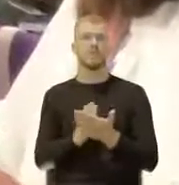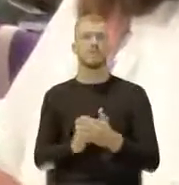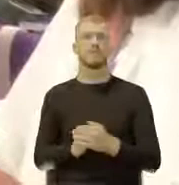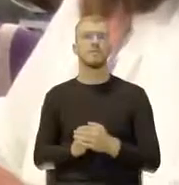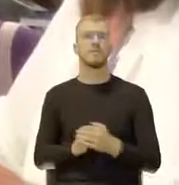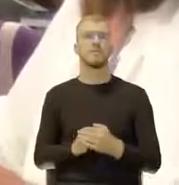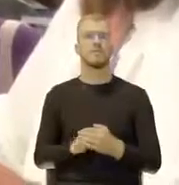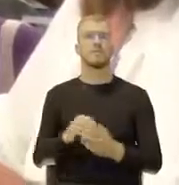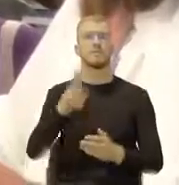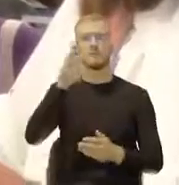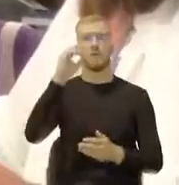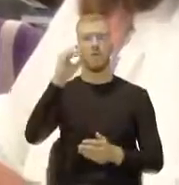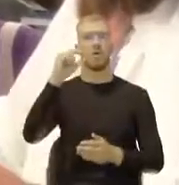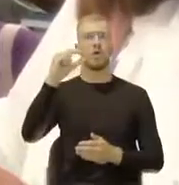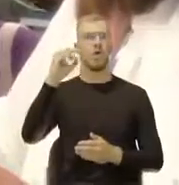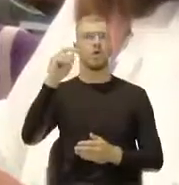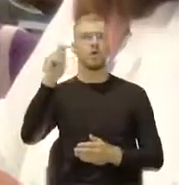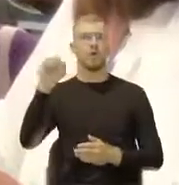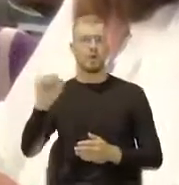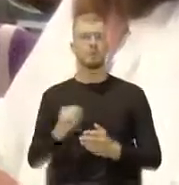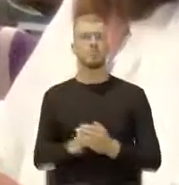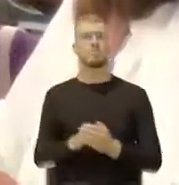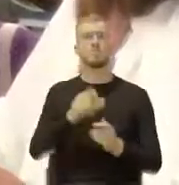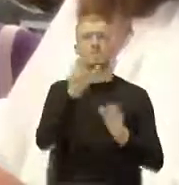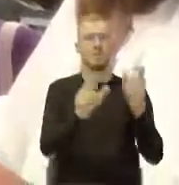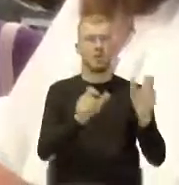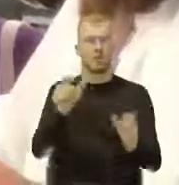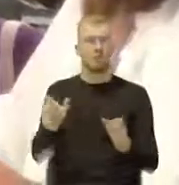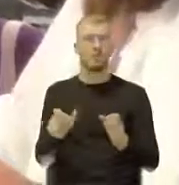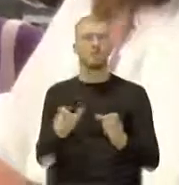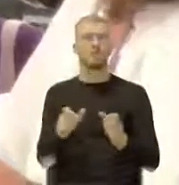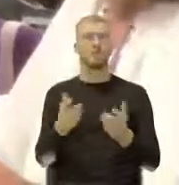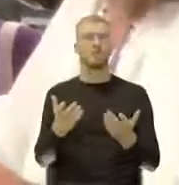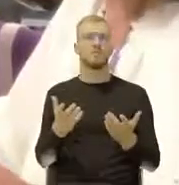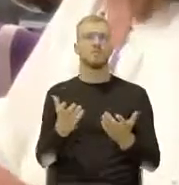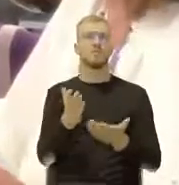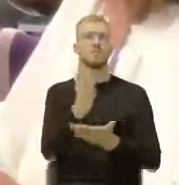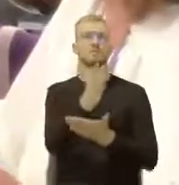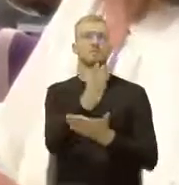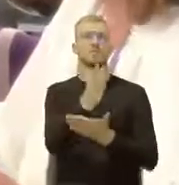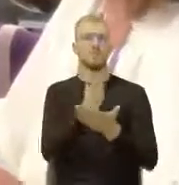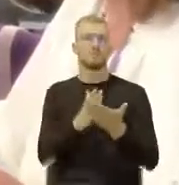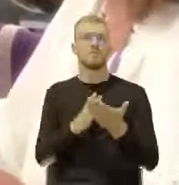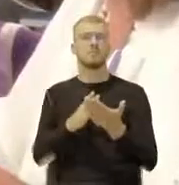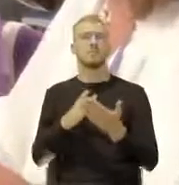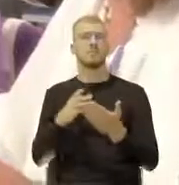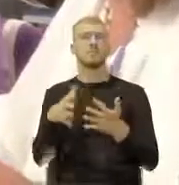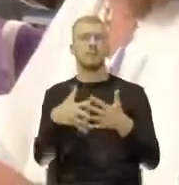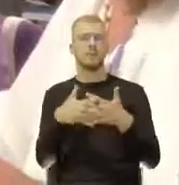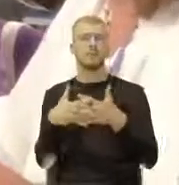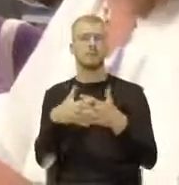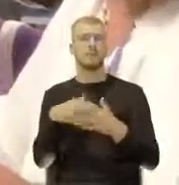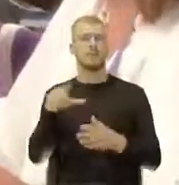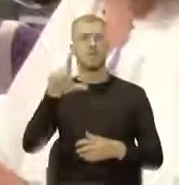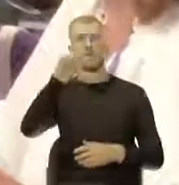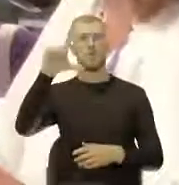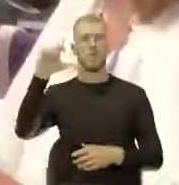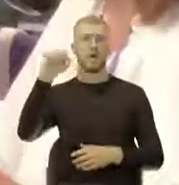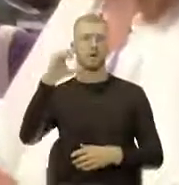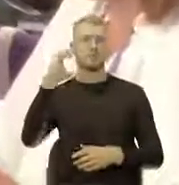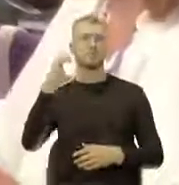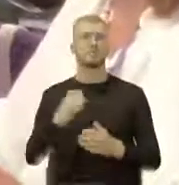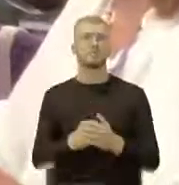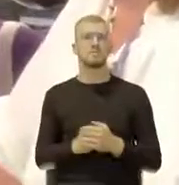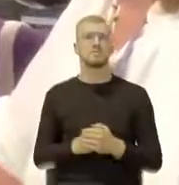America, half of the jobs are informal, meaning no minimum wage is secure,